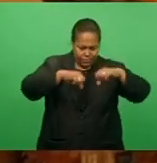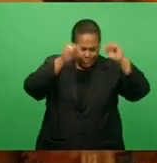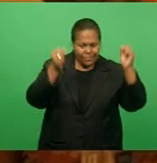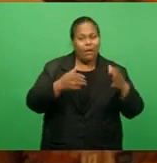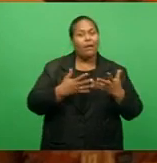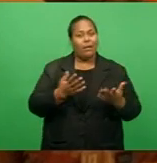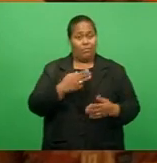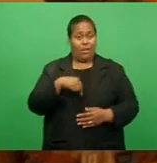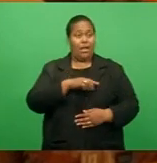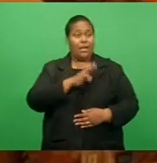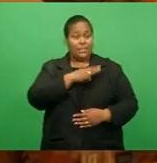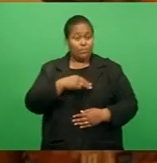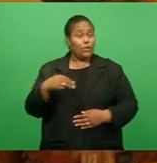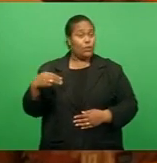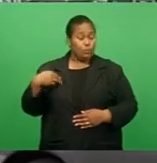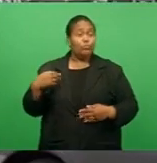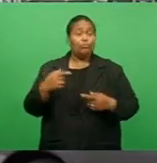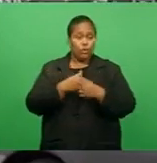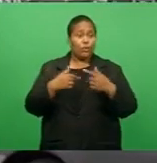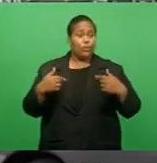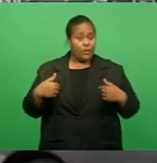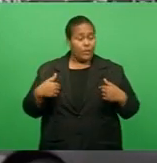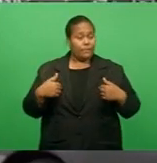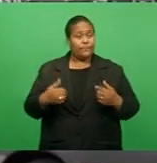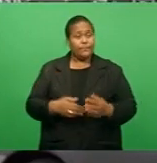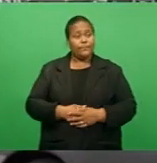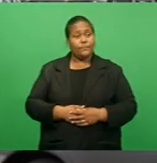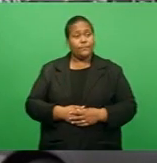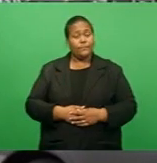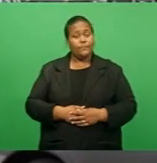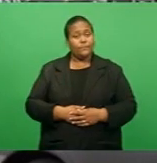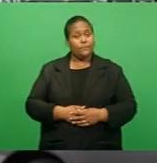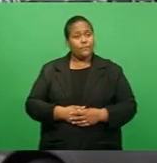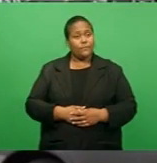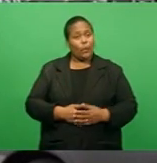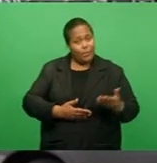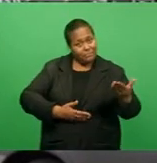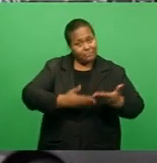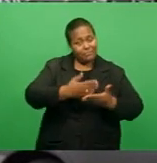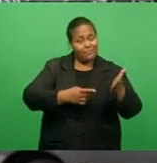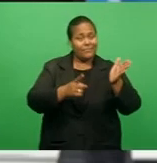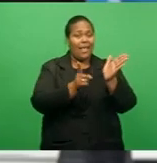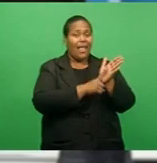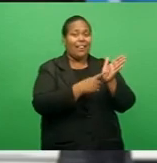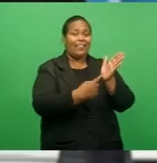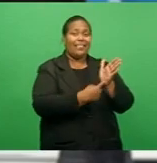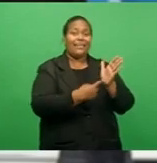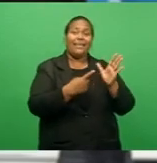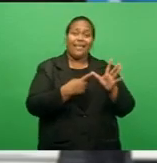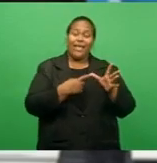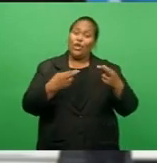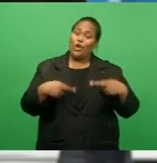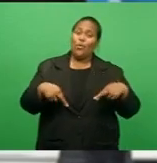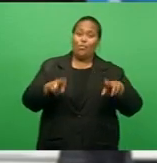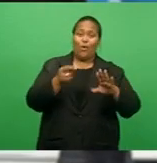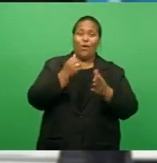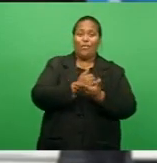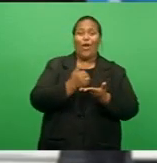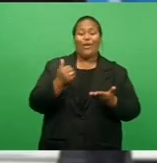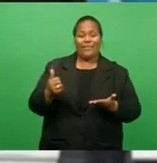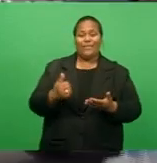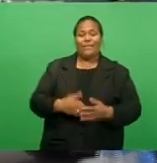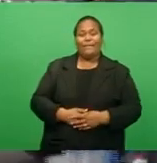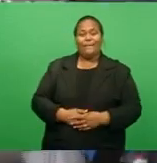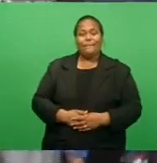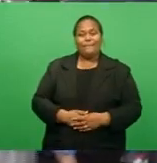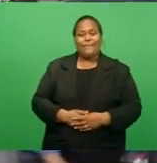ministry, we are actually in talks with the LTA and then all the machinery in LTA to see how we can actually best fix it.